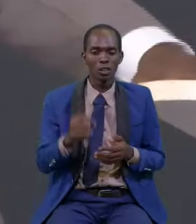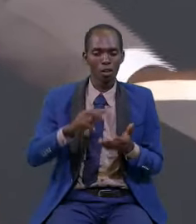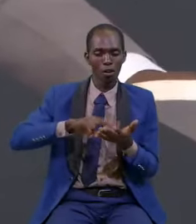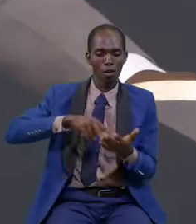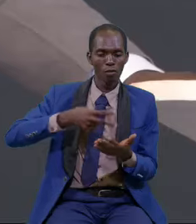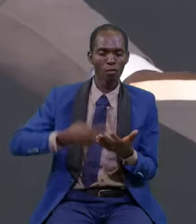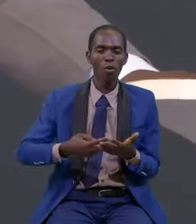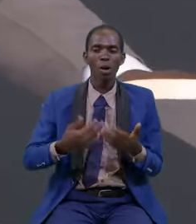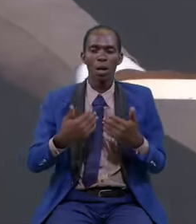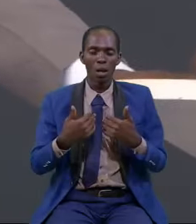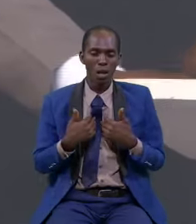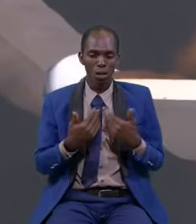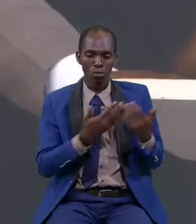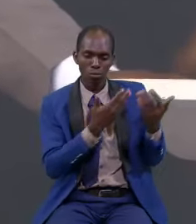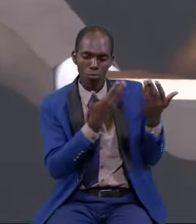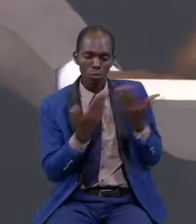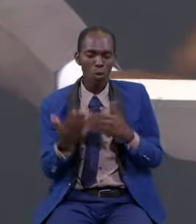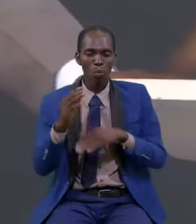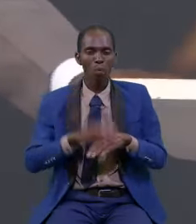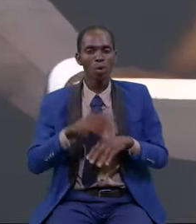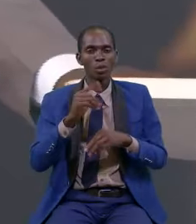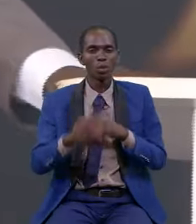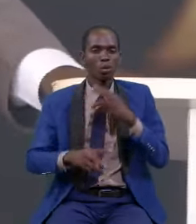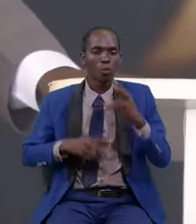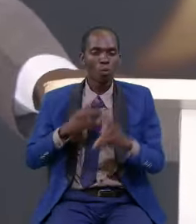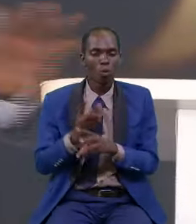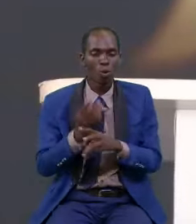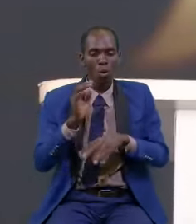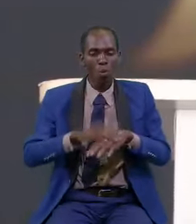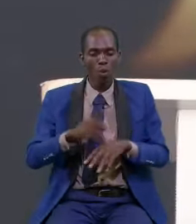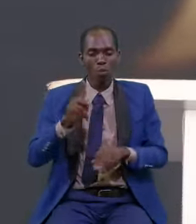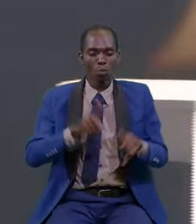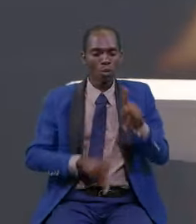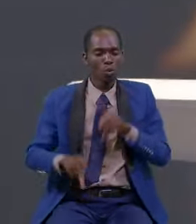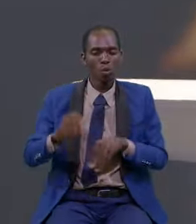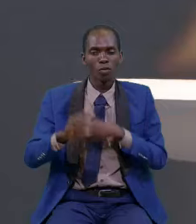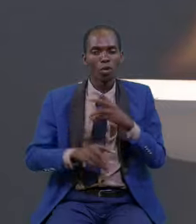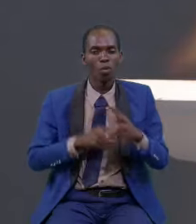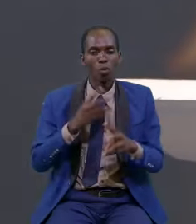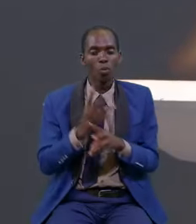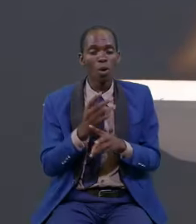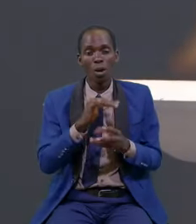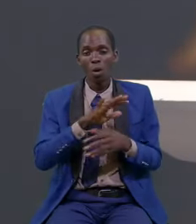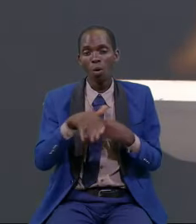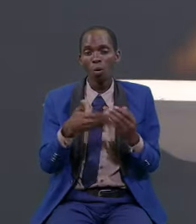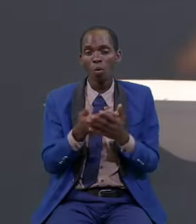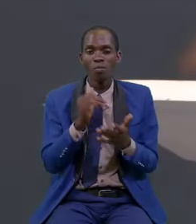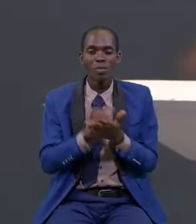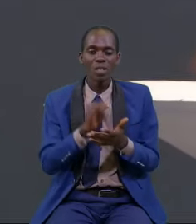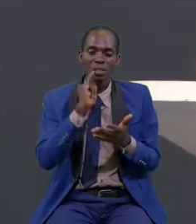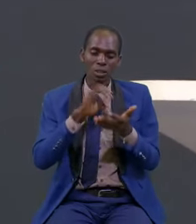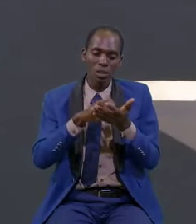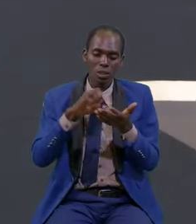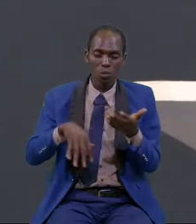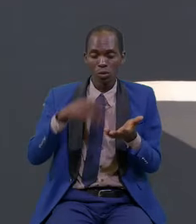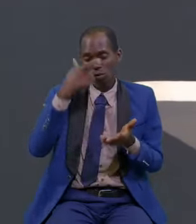the world, upon the people of the world, everything is taken away because he is the